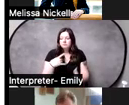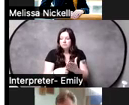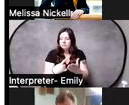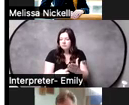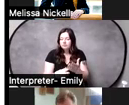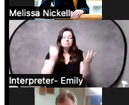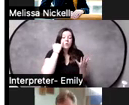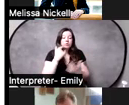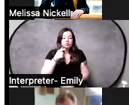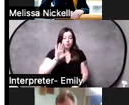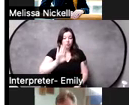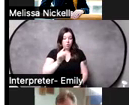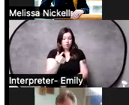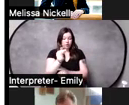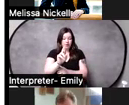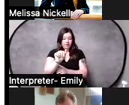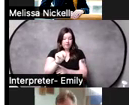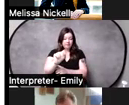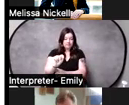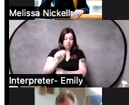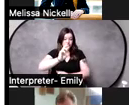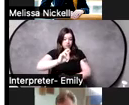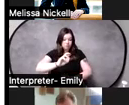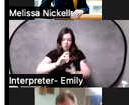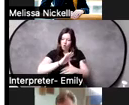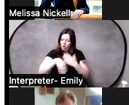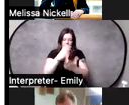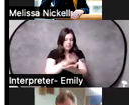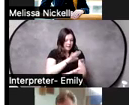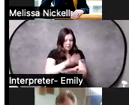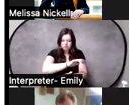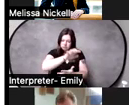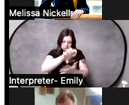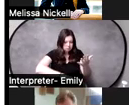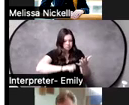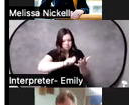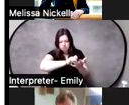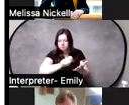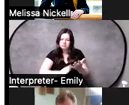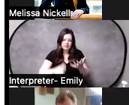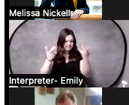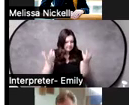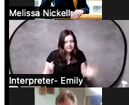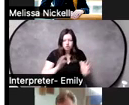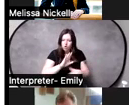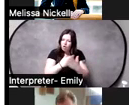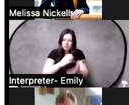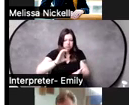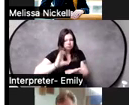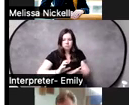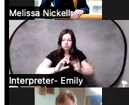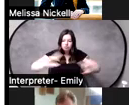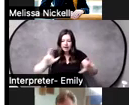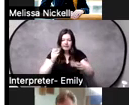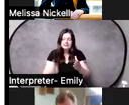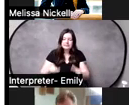you're ready to put your grant in, so you have all the papers together, all the documentation together, and you submit your grant to